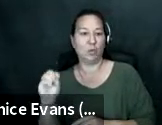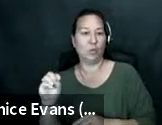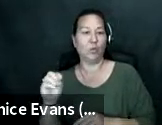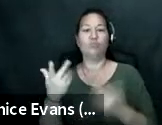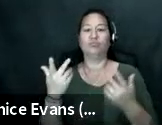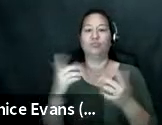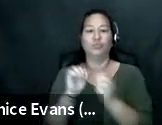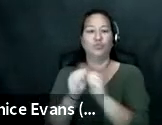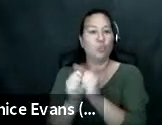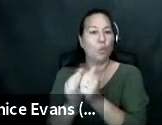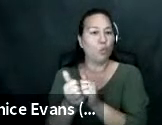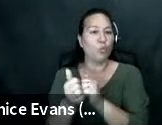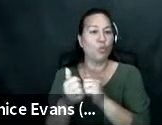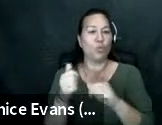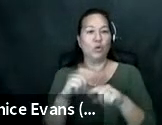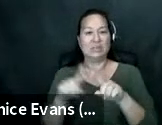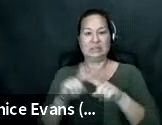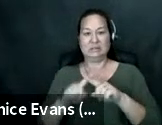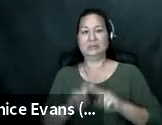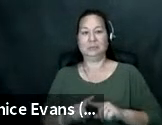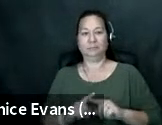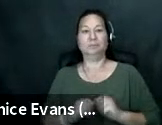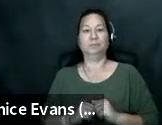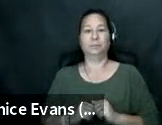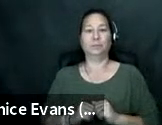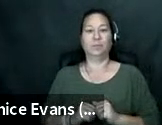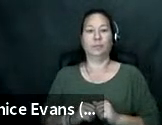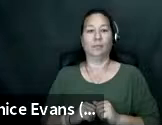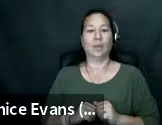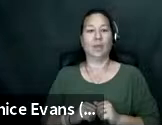is required for all attendees.